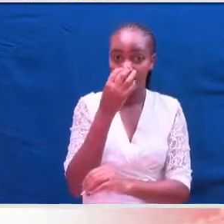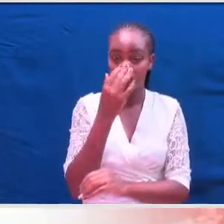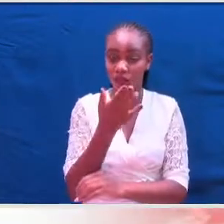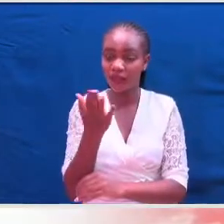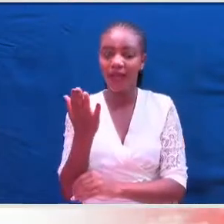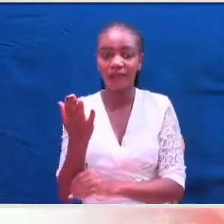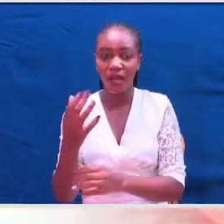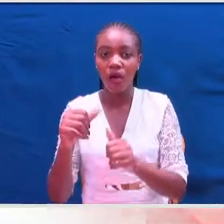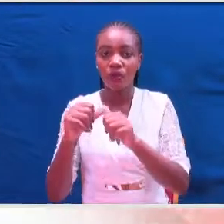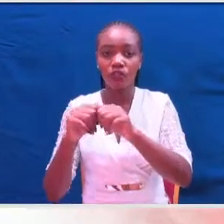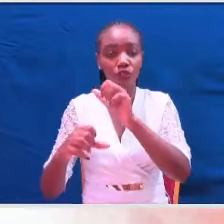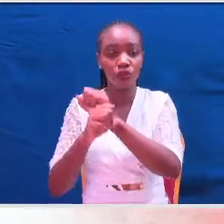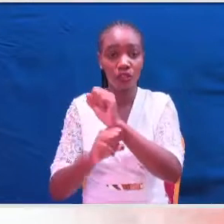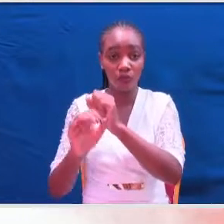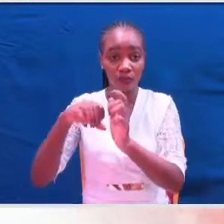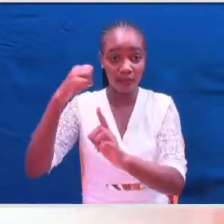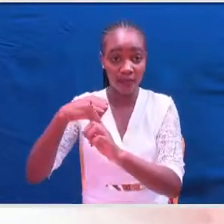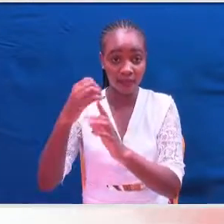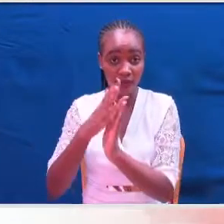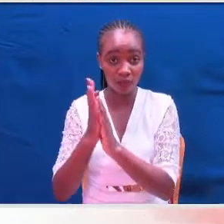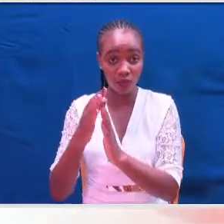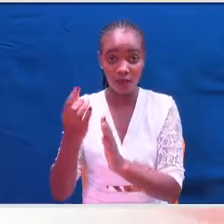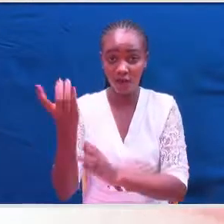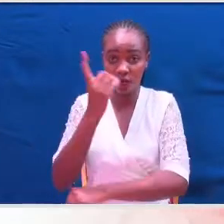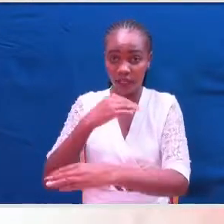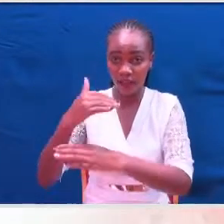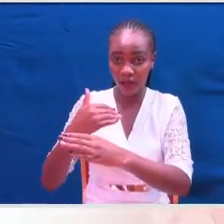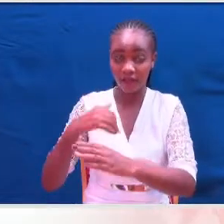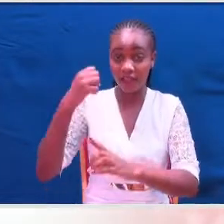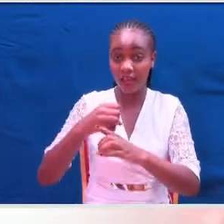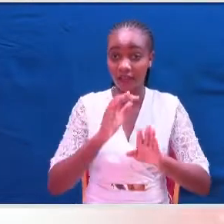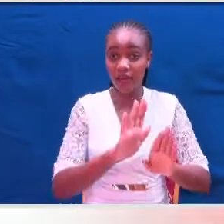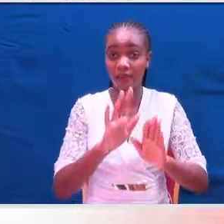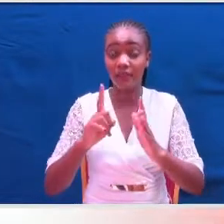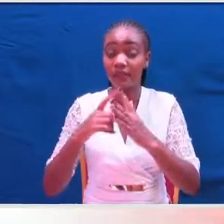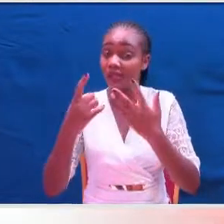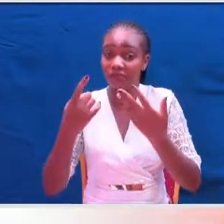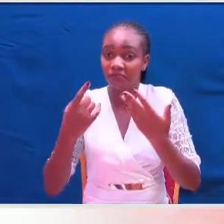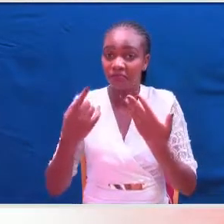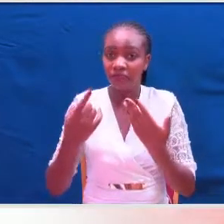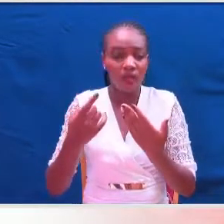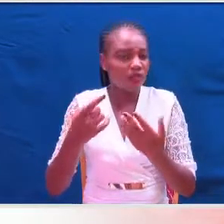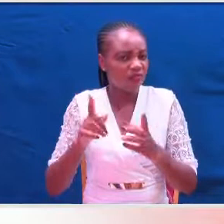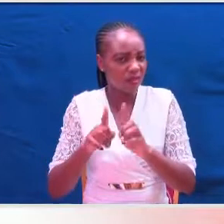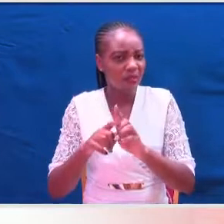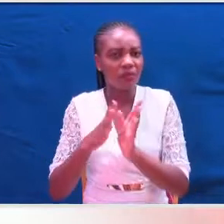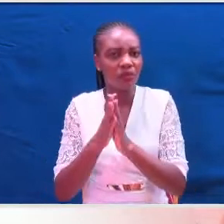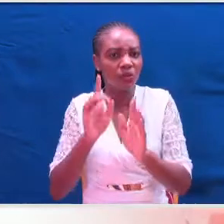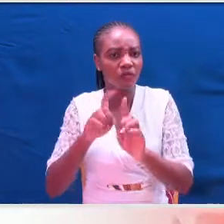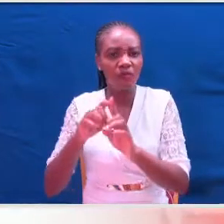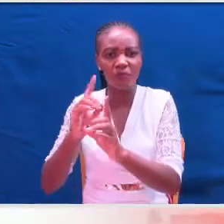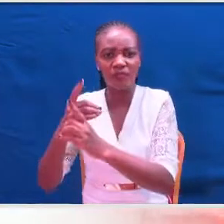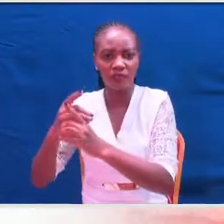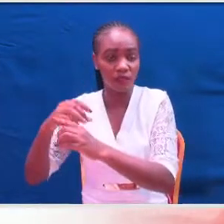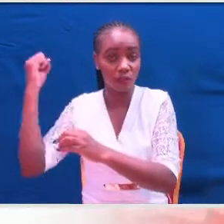has defended his hustler narrative days after the hustler campaign came under fire from critics within the government over